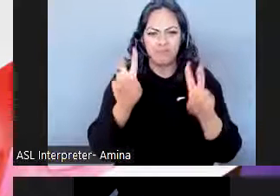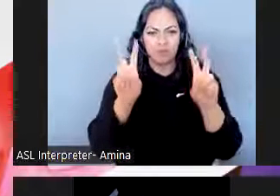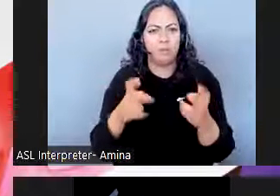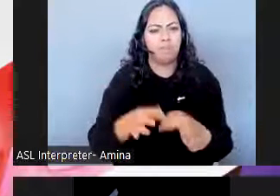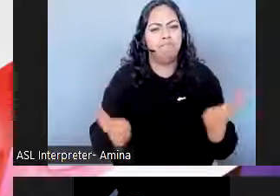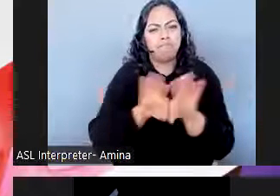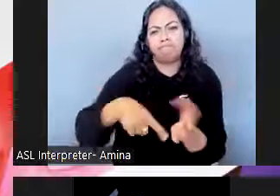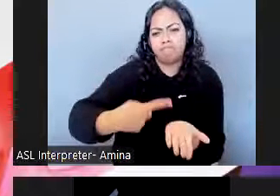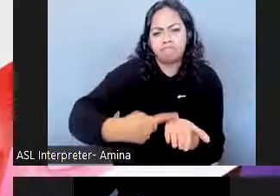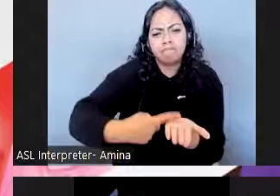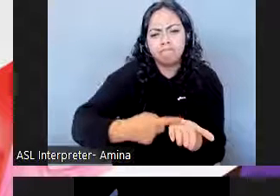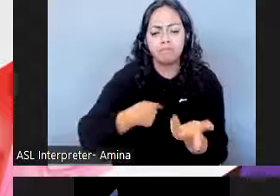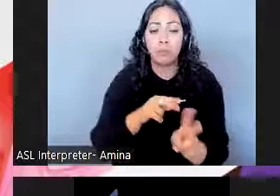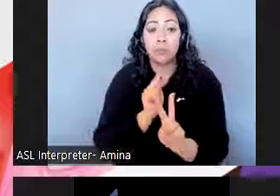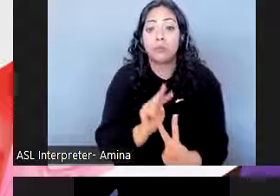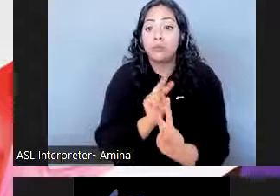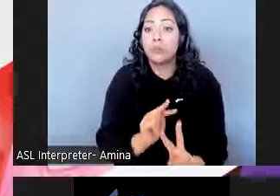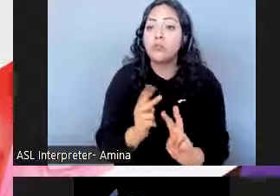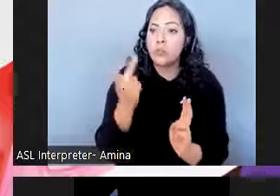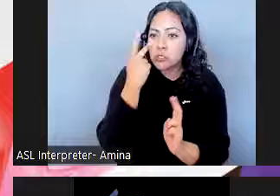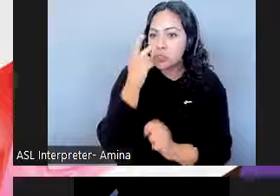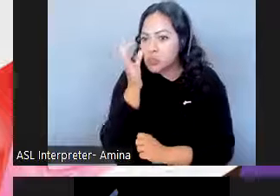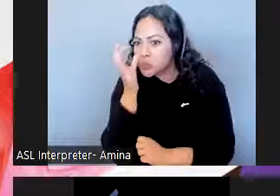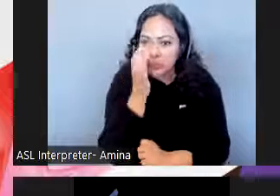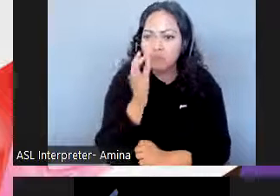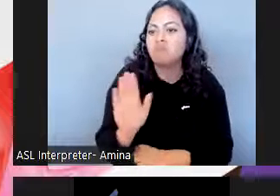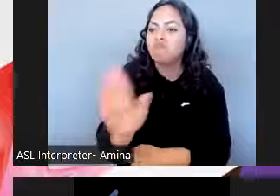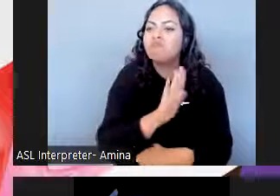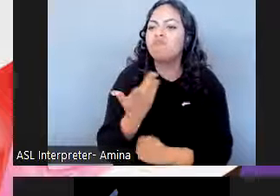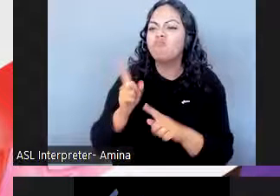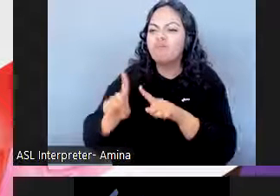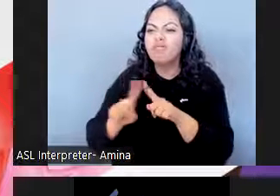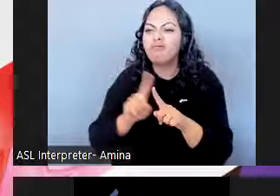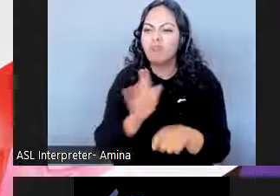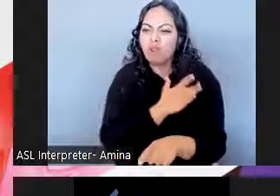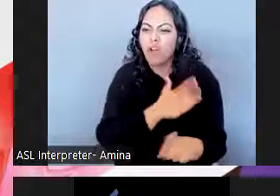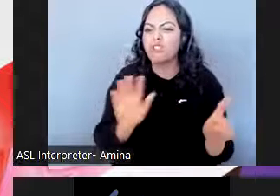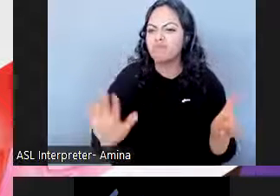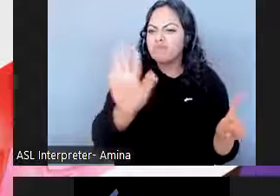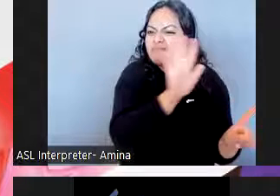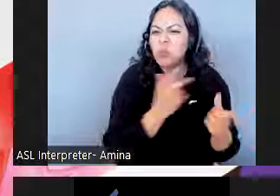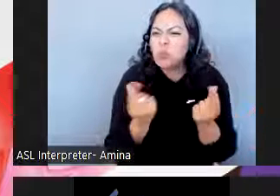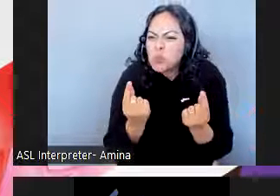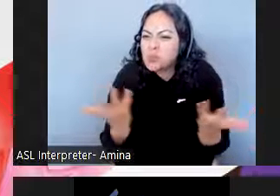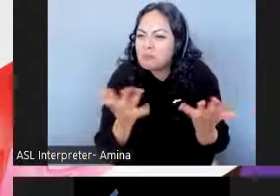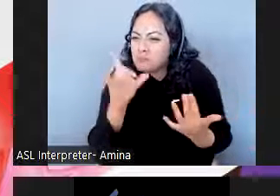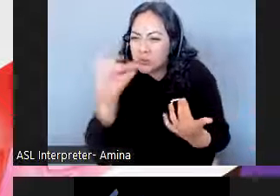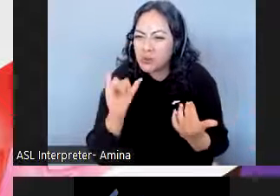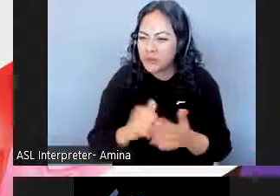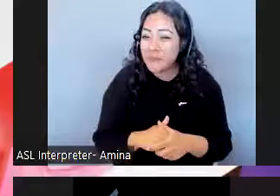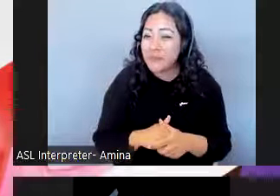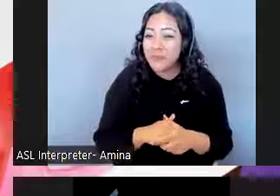and really looking forward to hearing more about what each of you are doing in your corner of the country. Ryan, back to